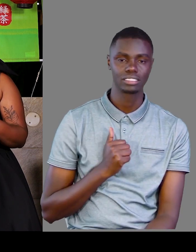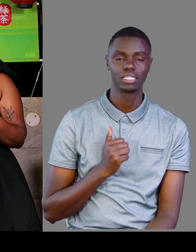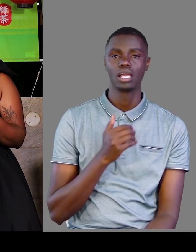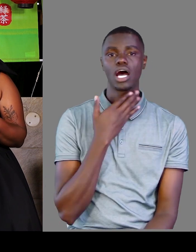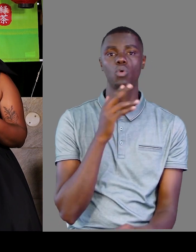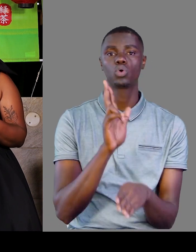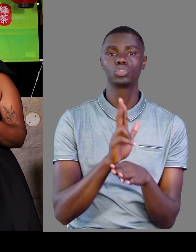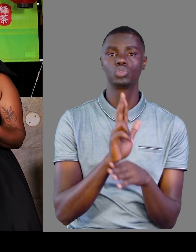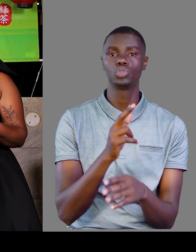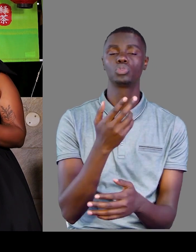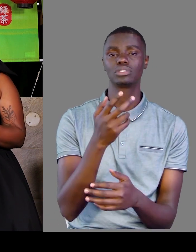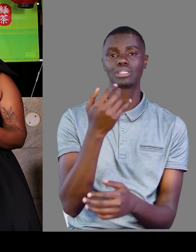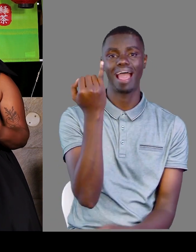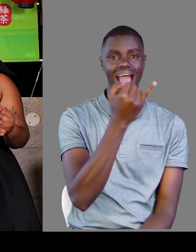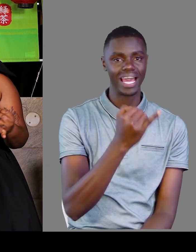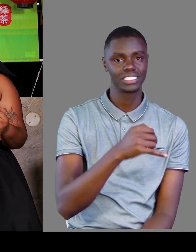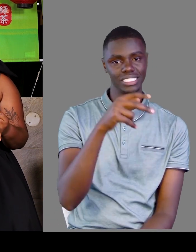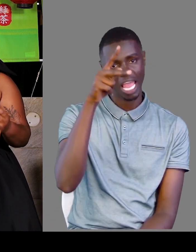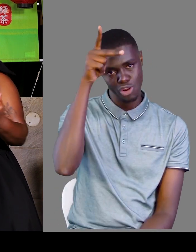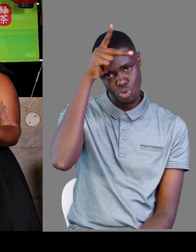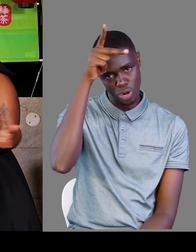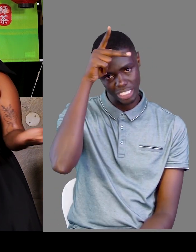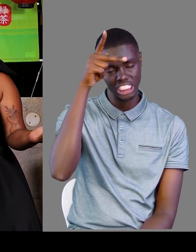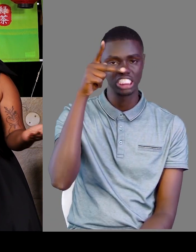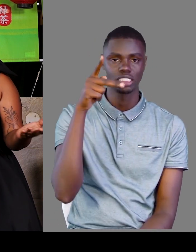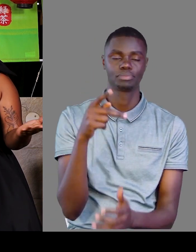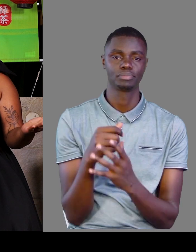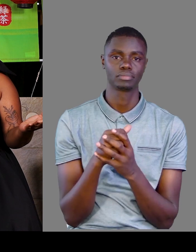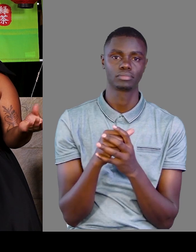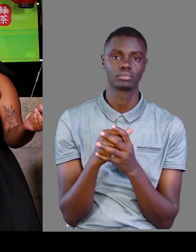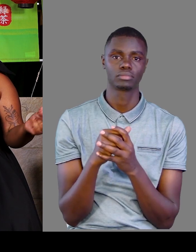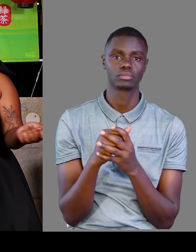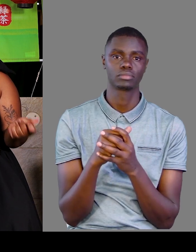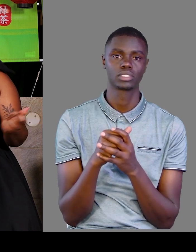Wasichana. I want to use arts, the knowledge, the